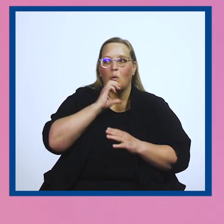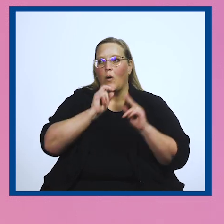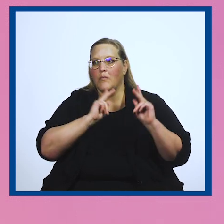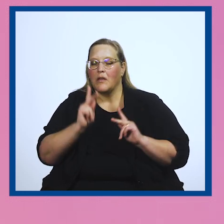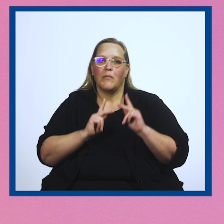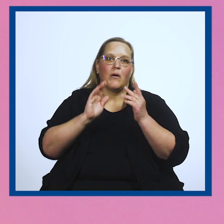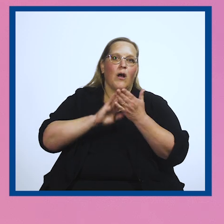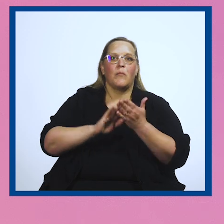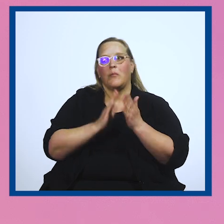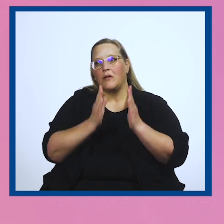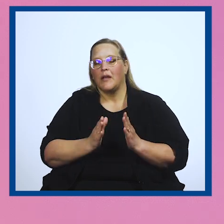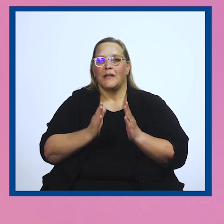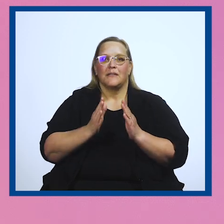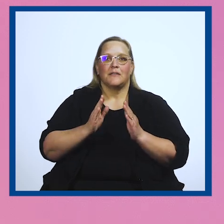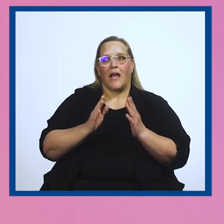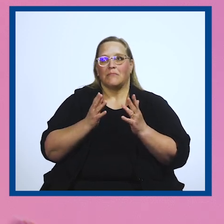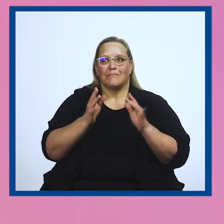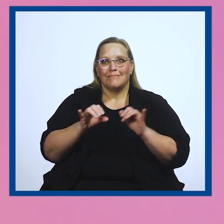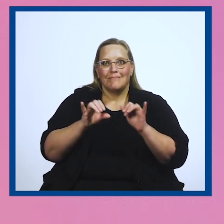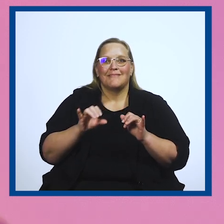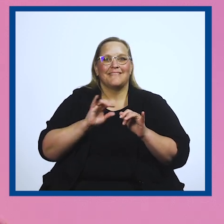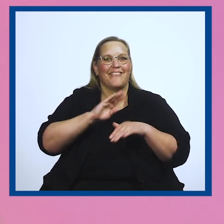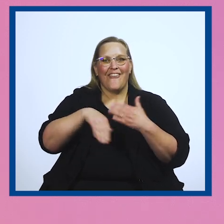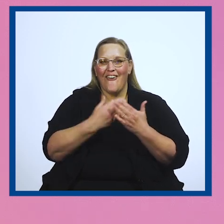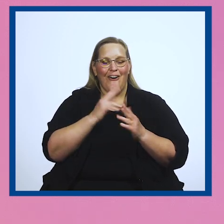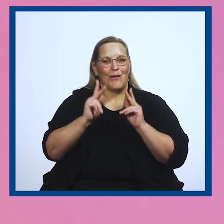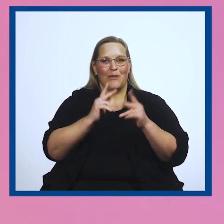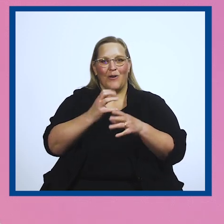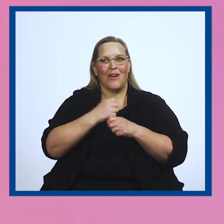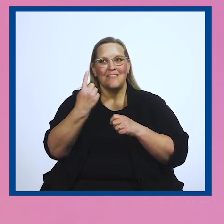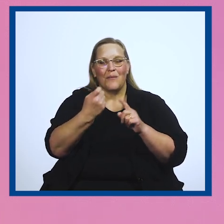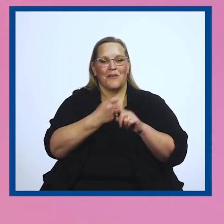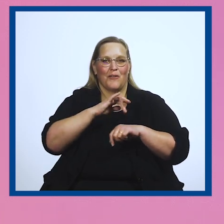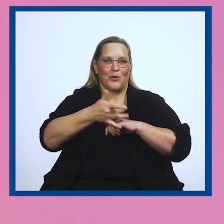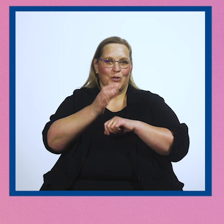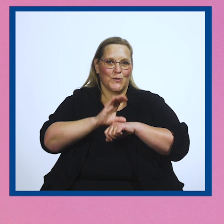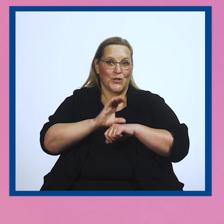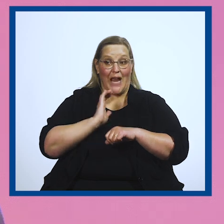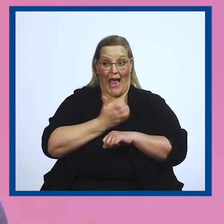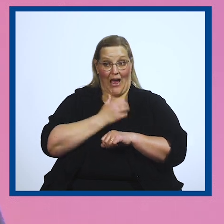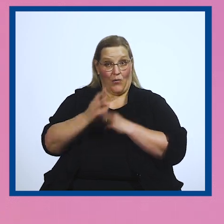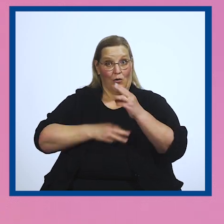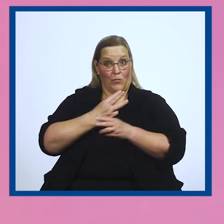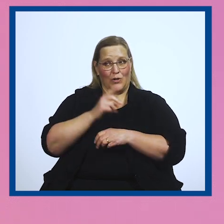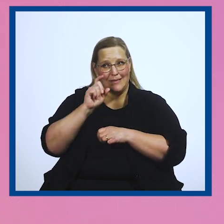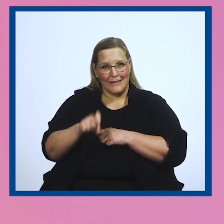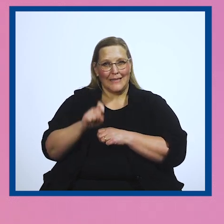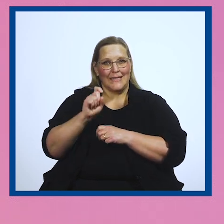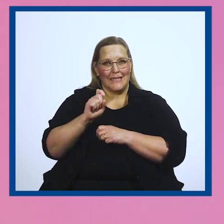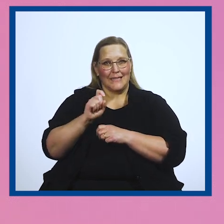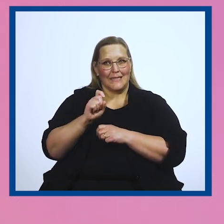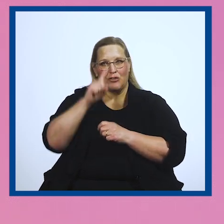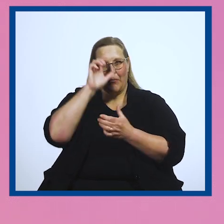egalitarians, complementarians, and even utilitarians. They all got something from the early church. Couldn't our world use some people that believe God